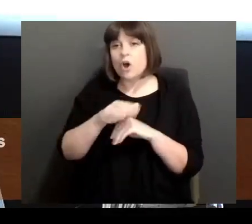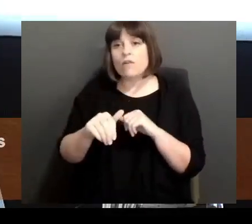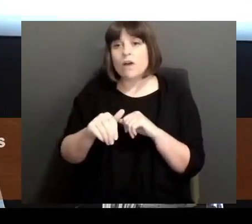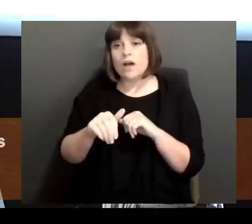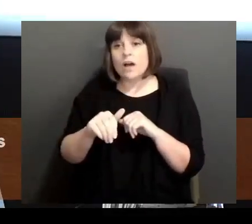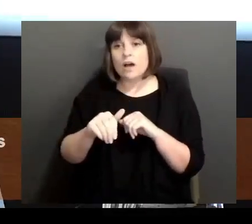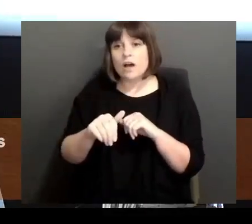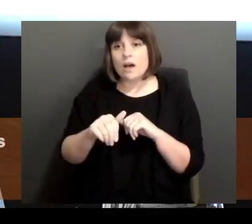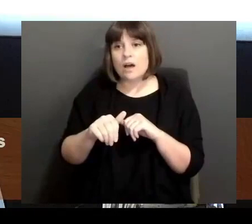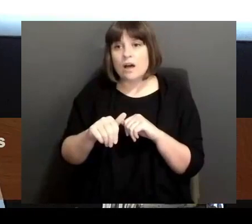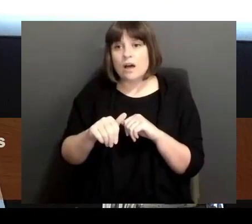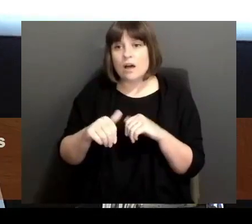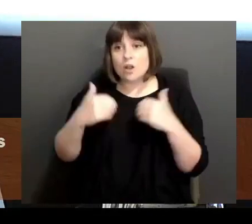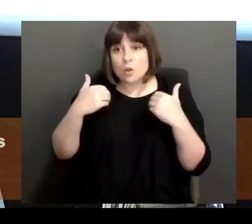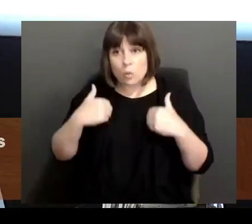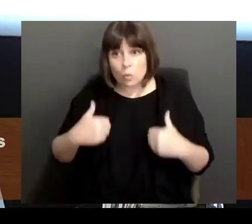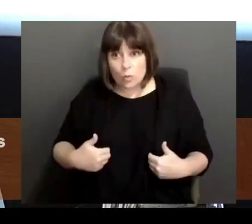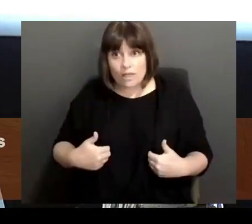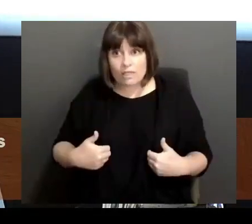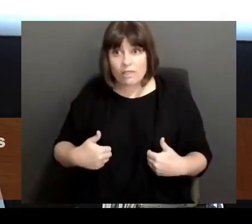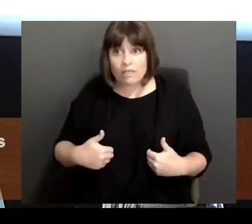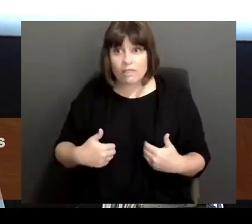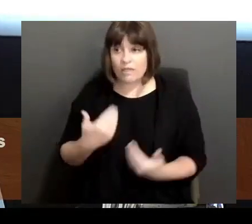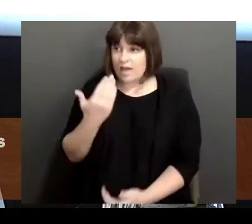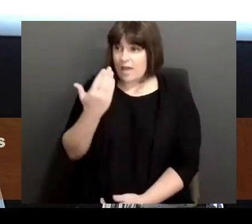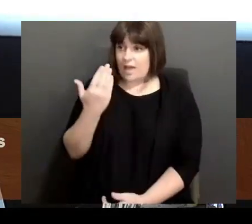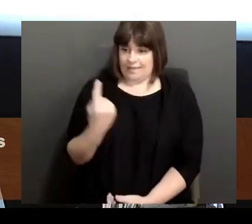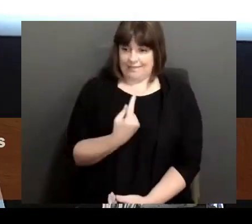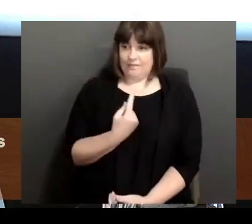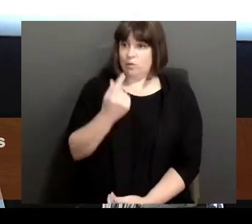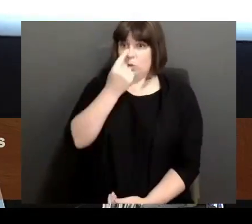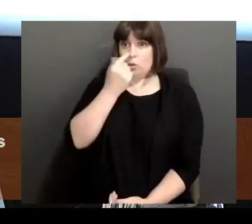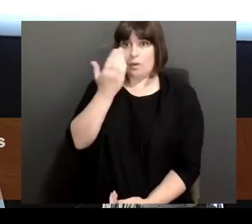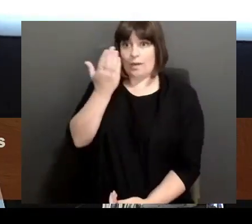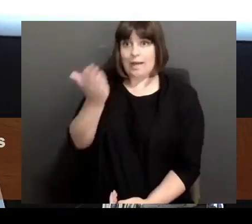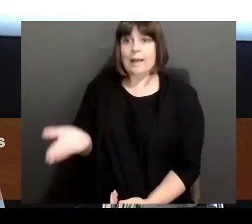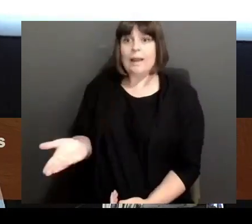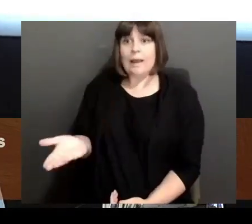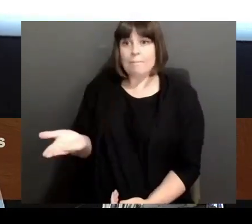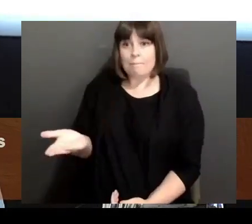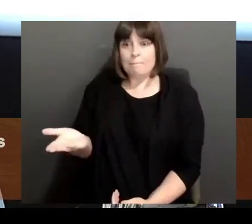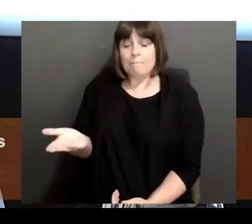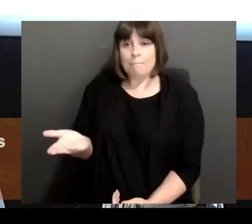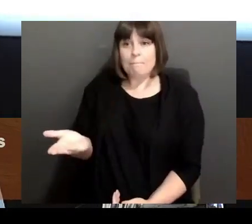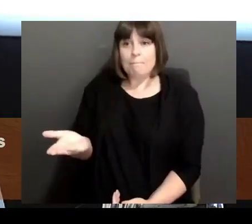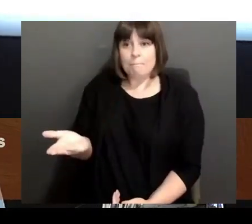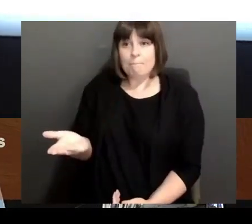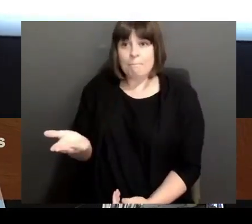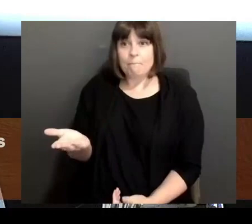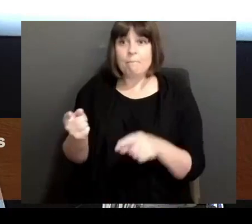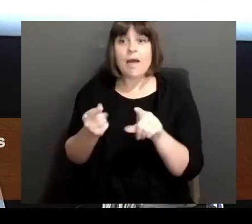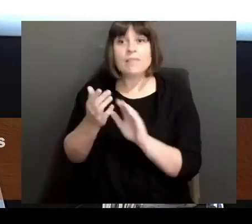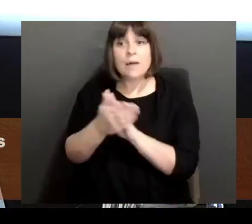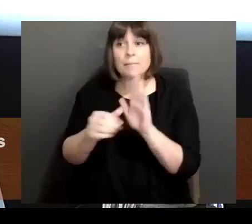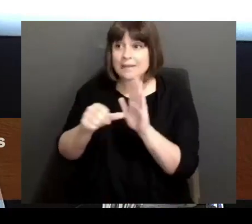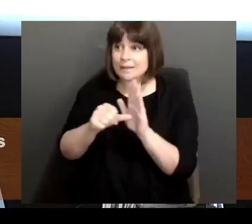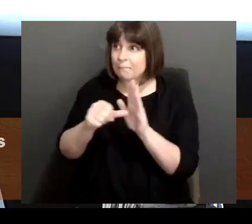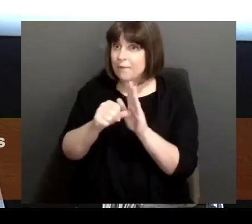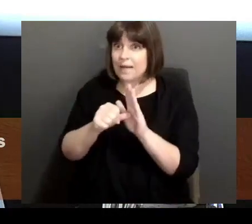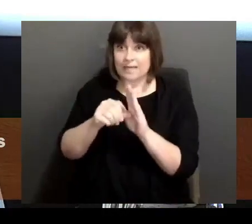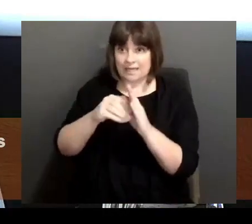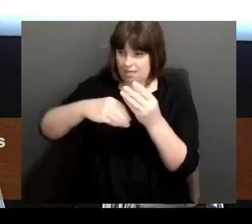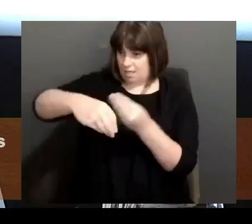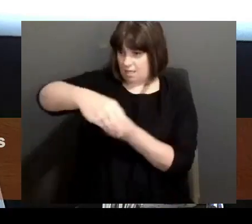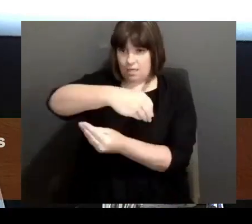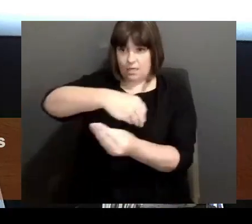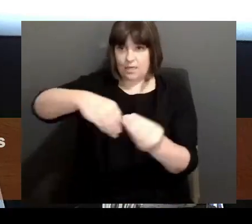extracted and claimed by individuals, of course, that wealth circulated through the economy, and